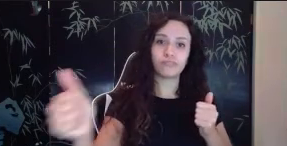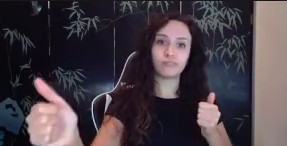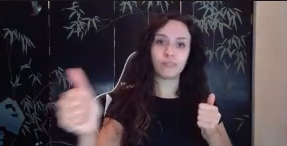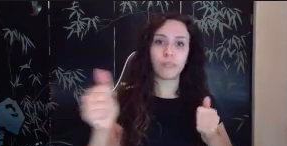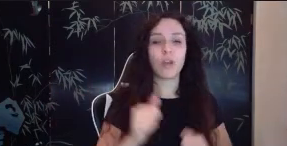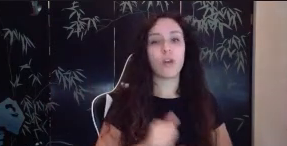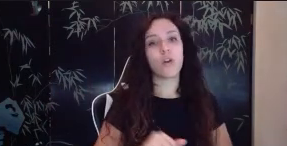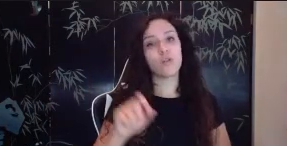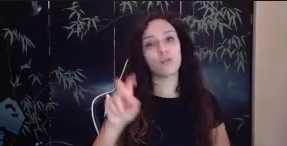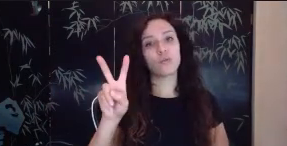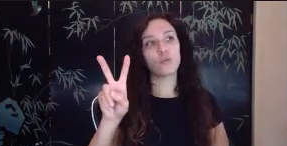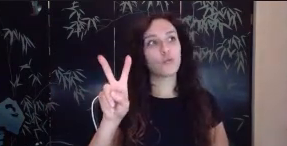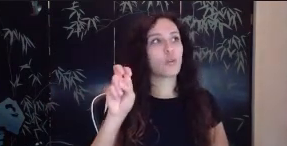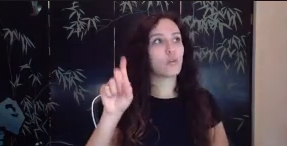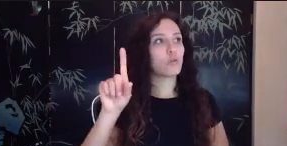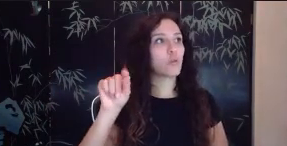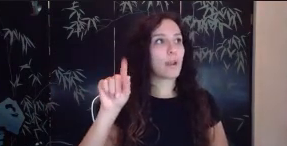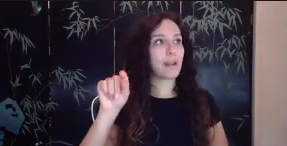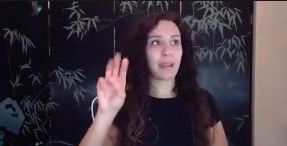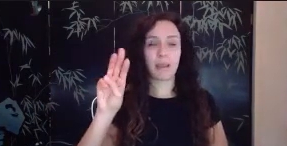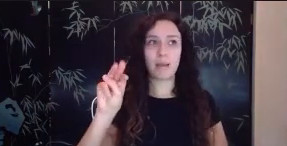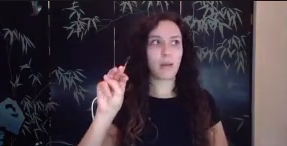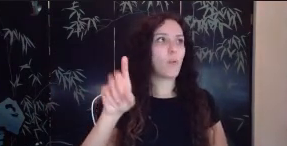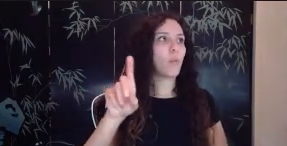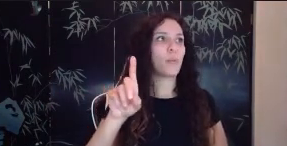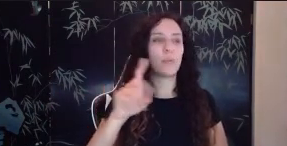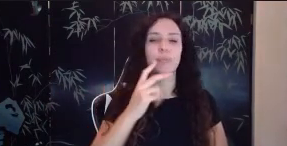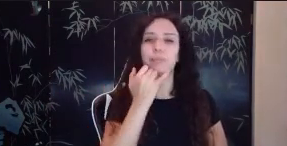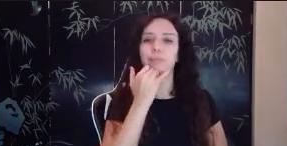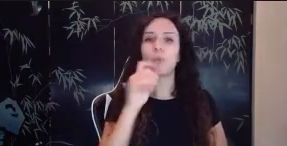travel 120 miles in 2 hours,